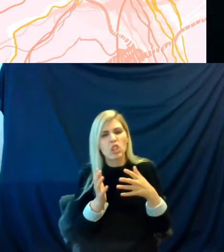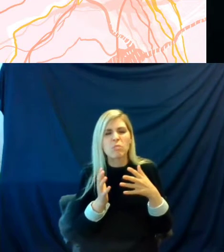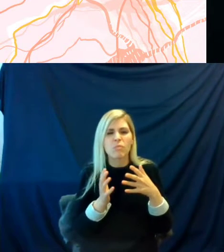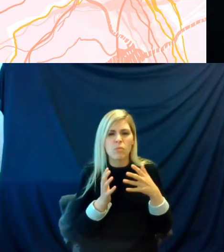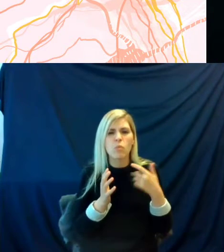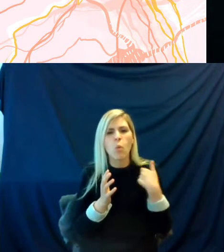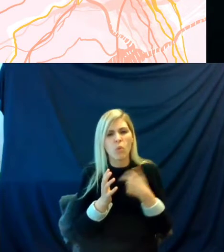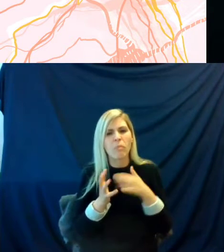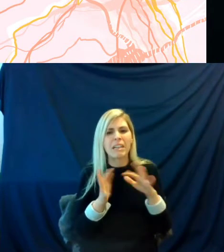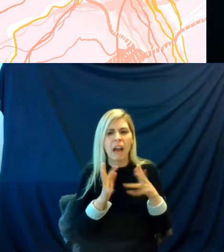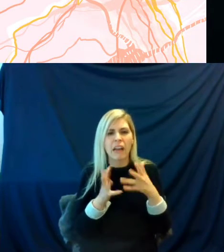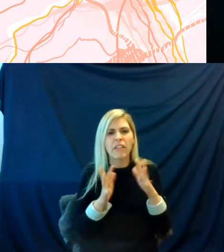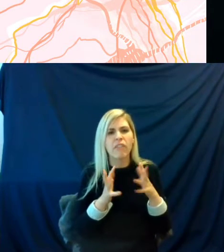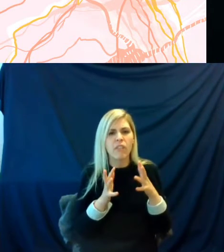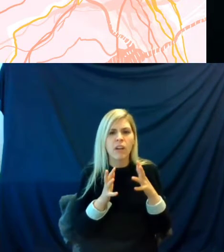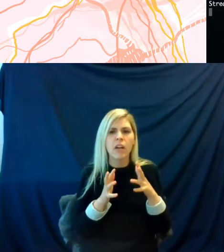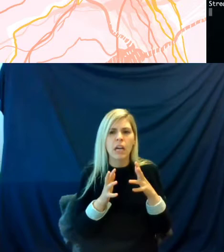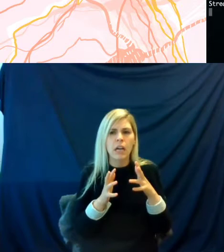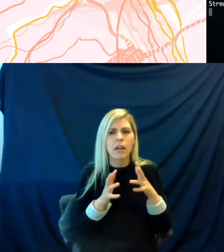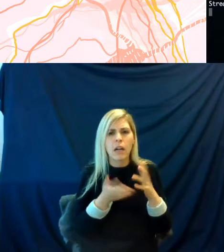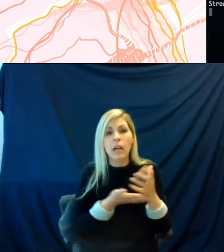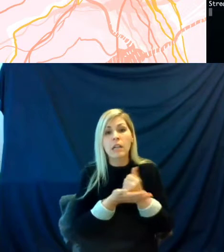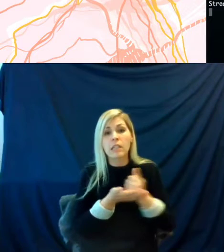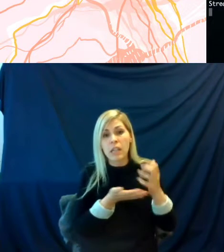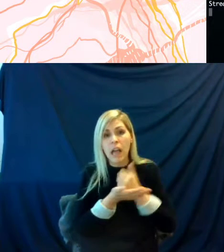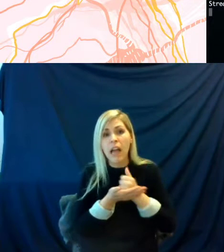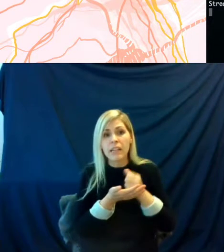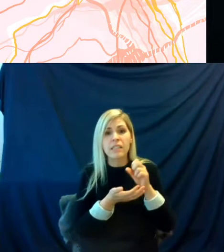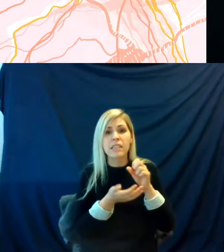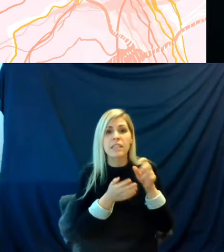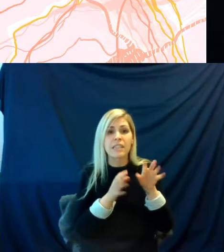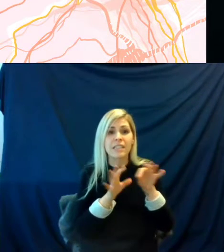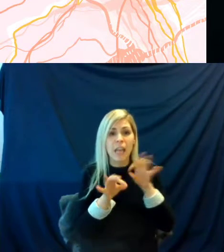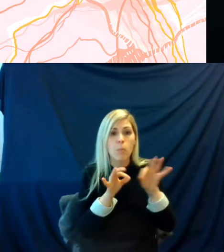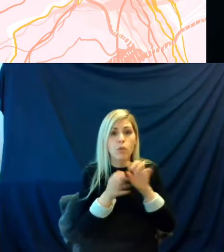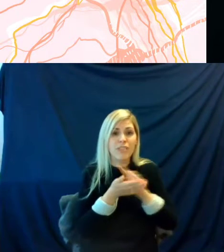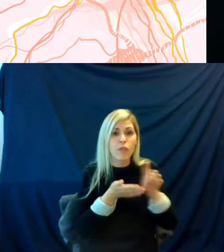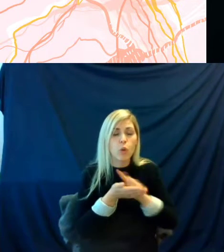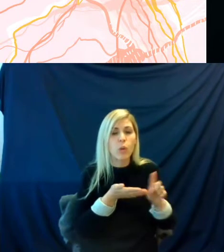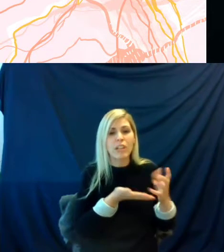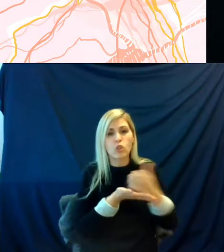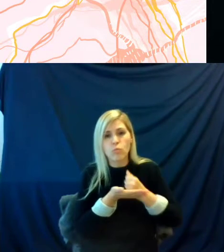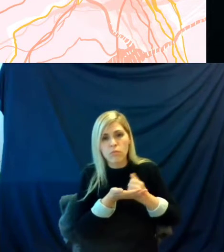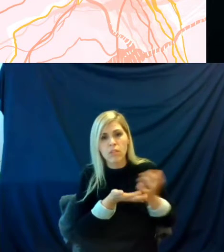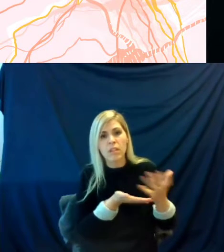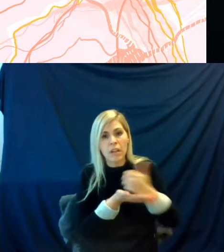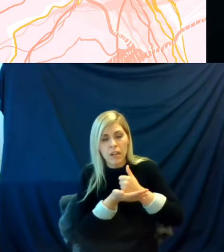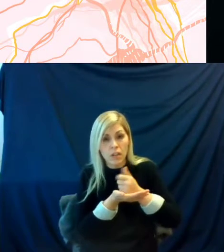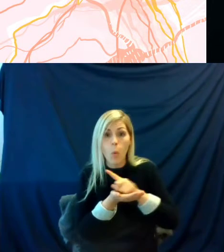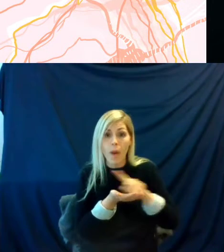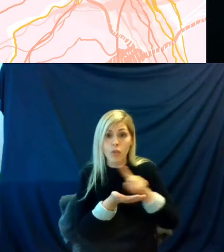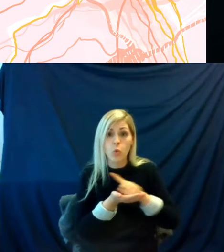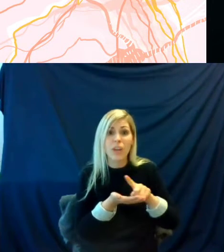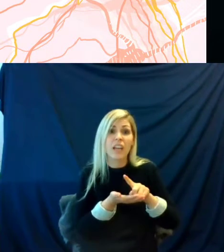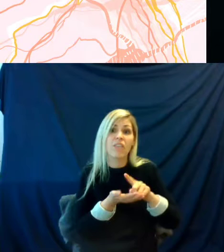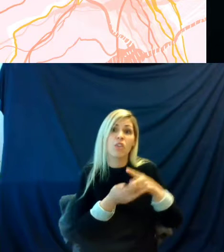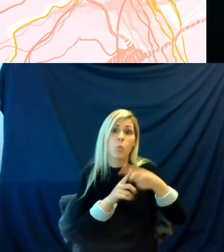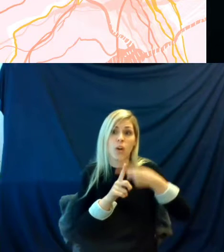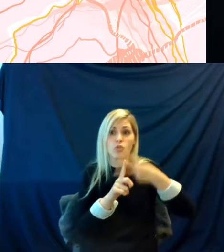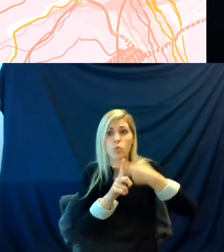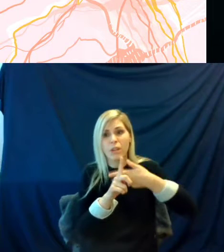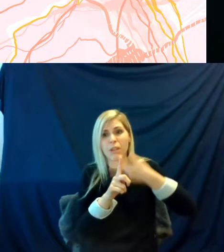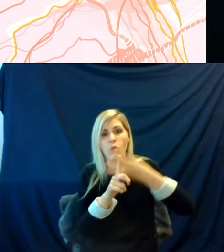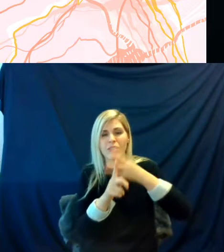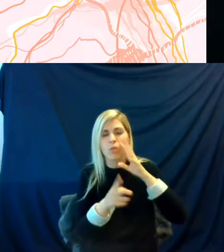a marinating effect of being able to collect, bunch of samples every week. And, as obviously, if you do that every week for a couple